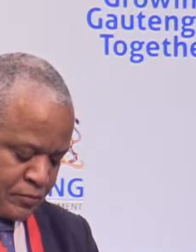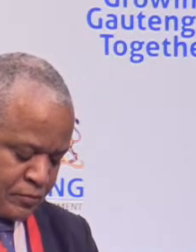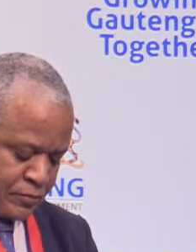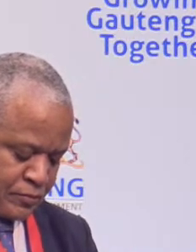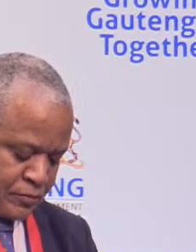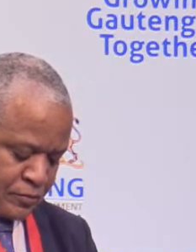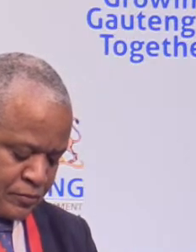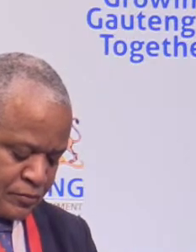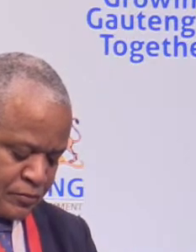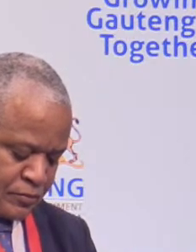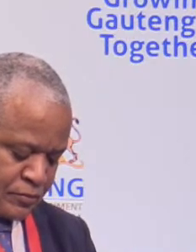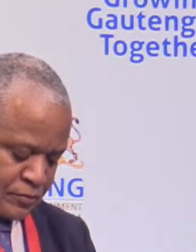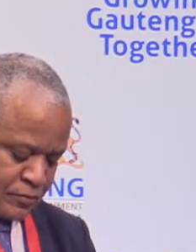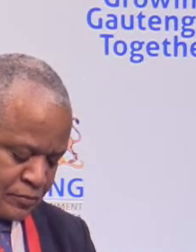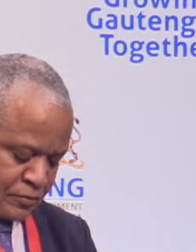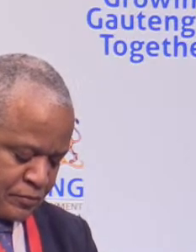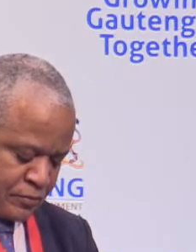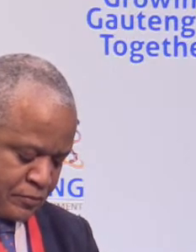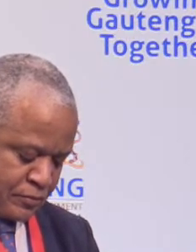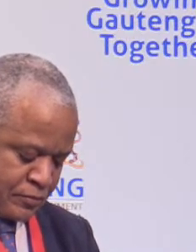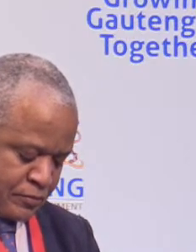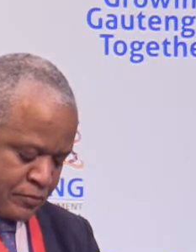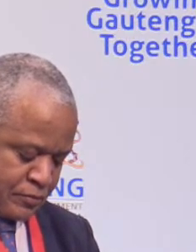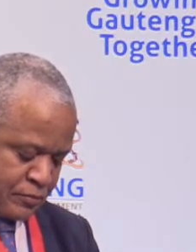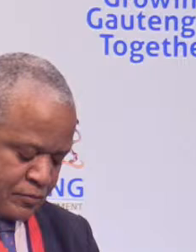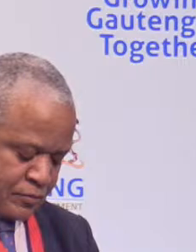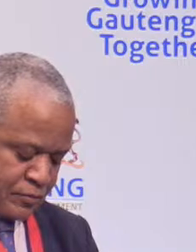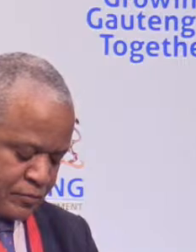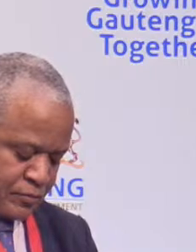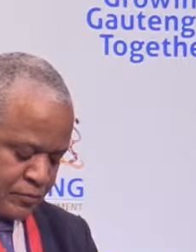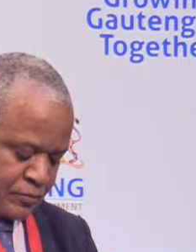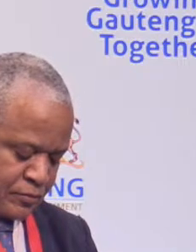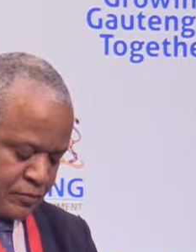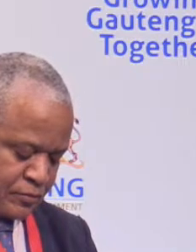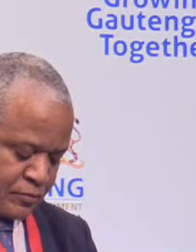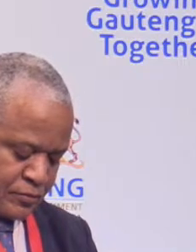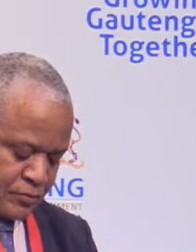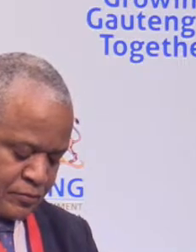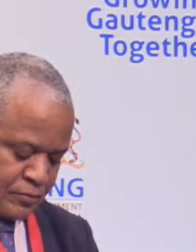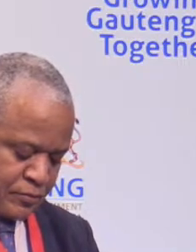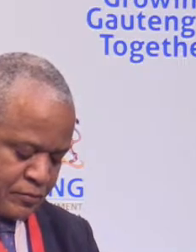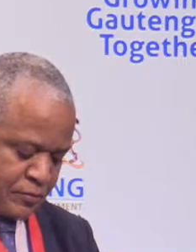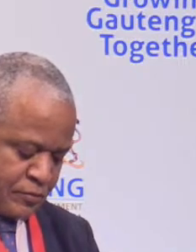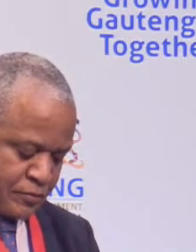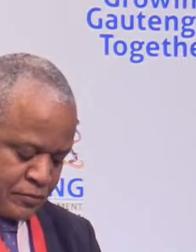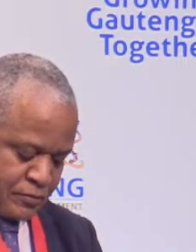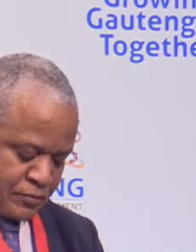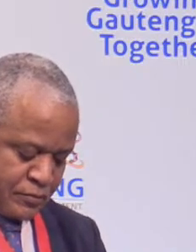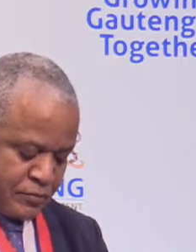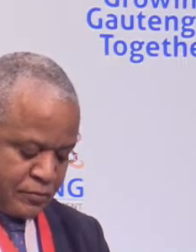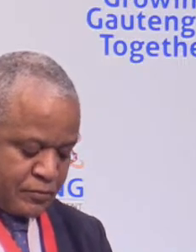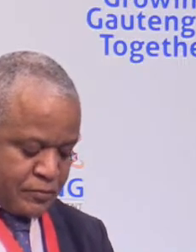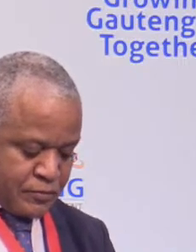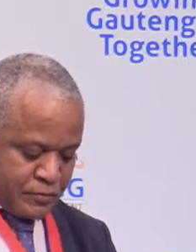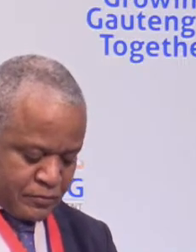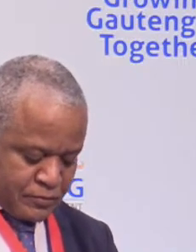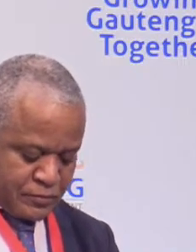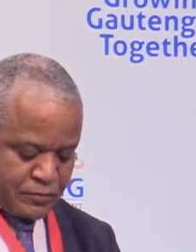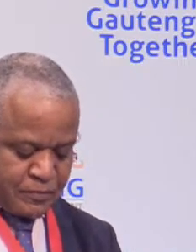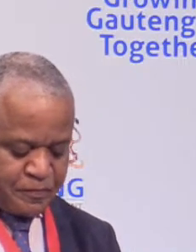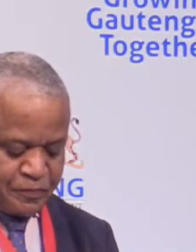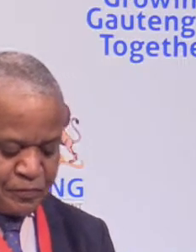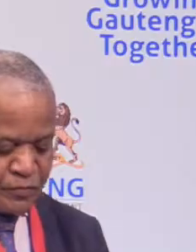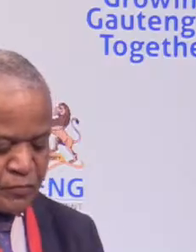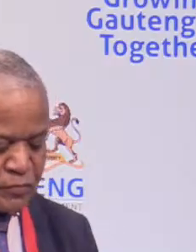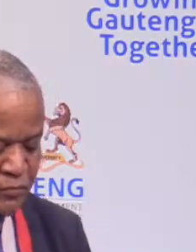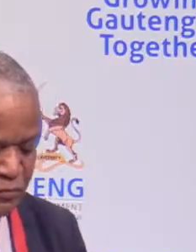that there's the issue of PPEs there, and that's the reason why they are protesting. And the same applies to a